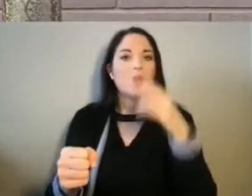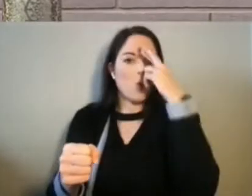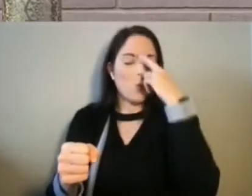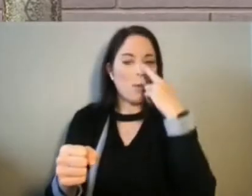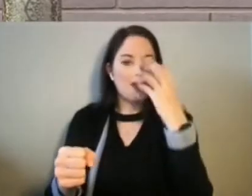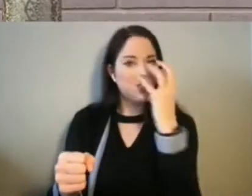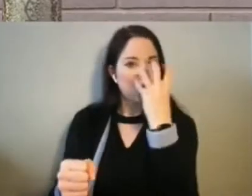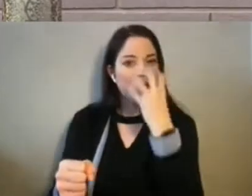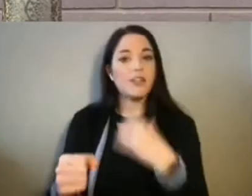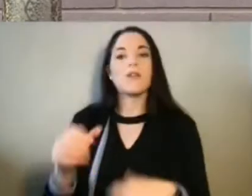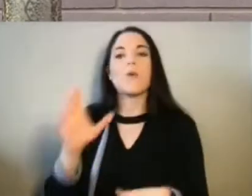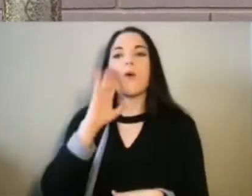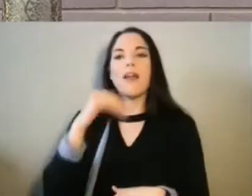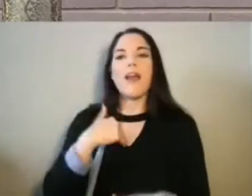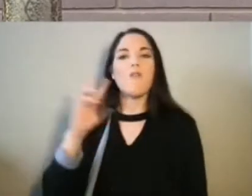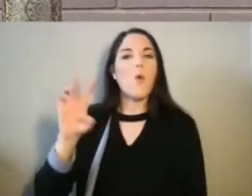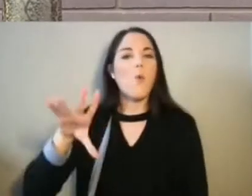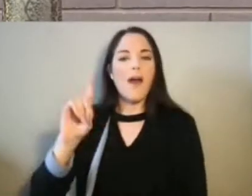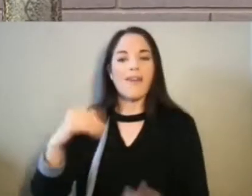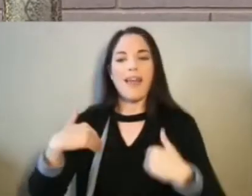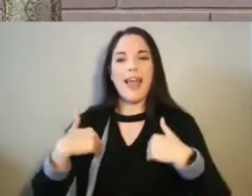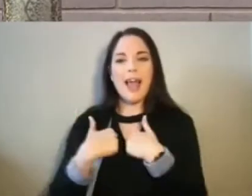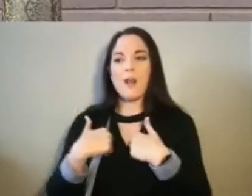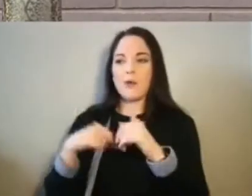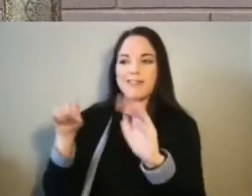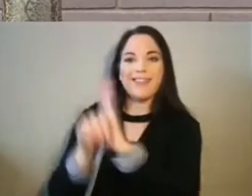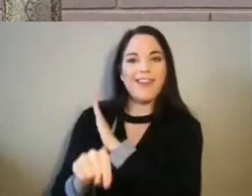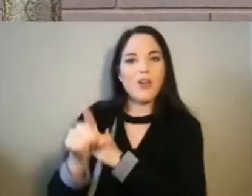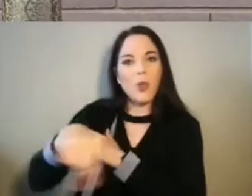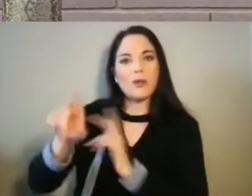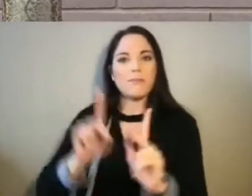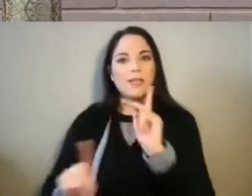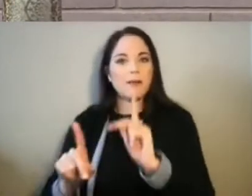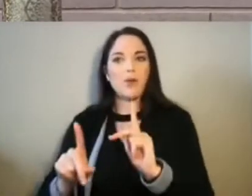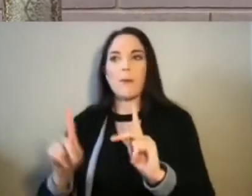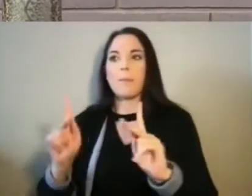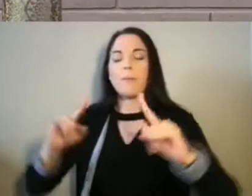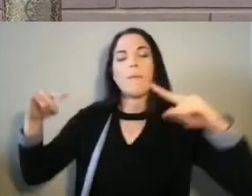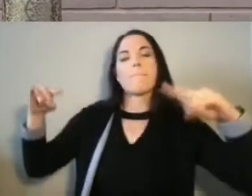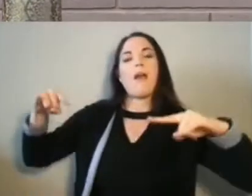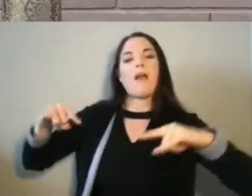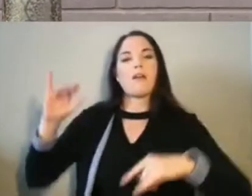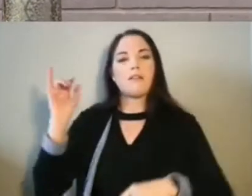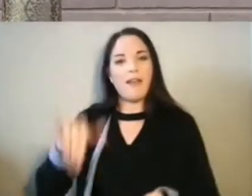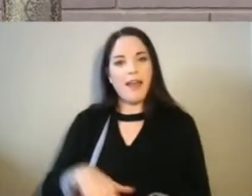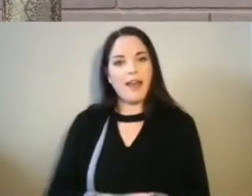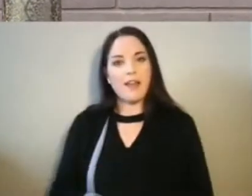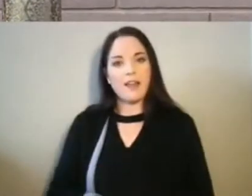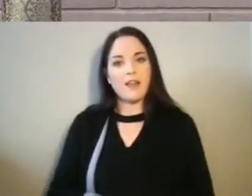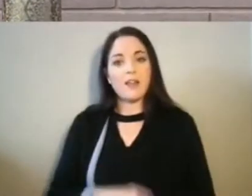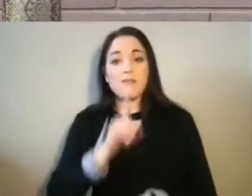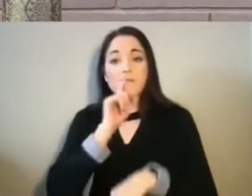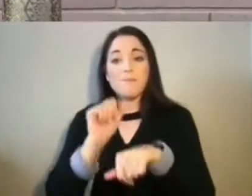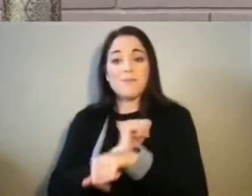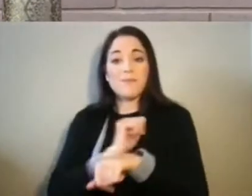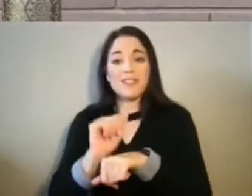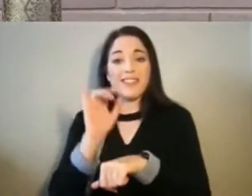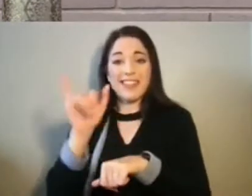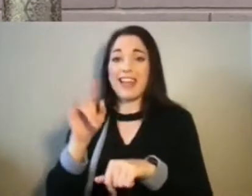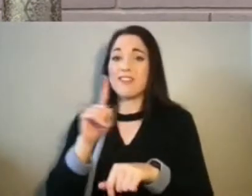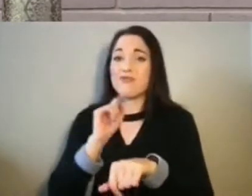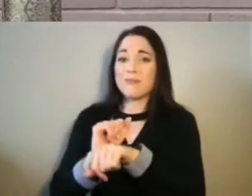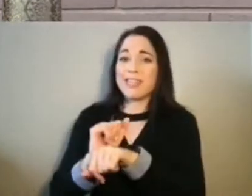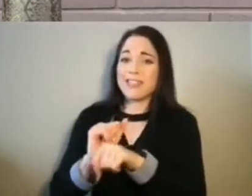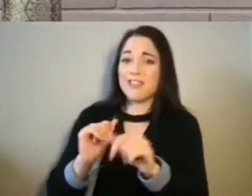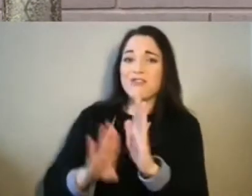The thirst of materialism drove their passions. R.S. James describes the empire as corrupt in